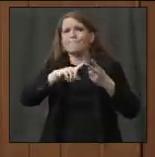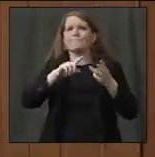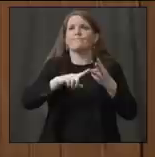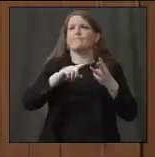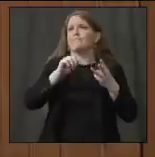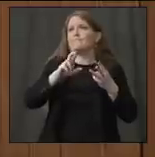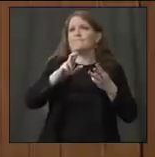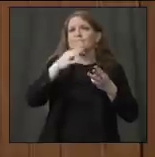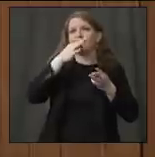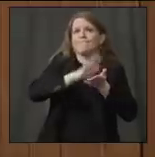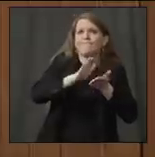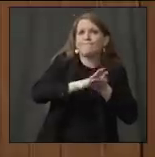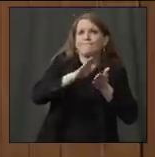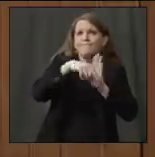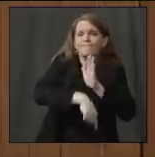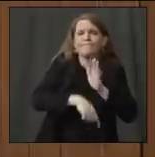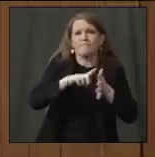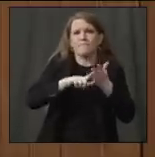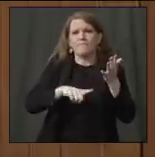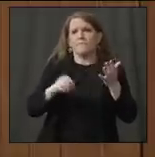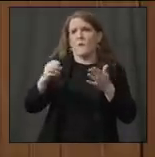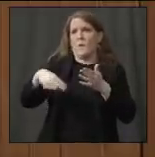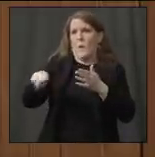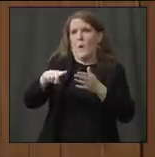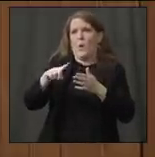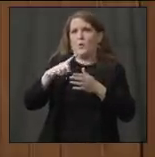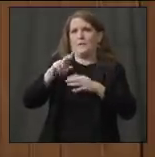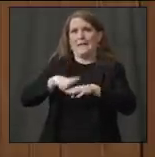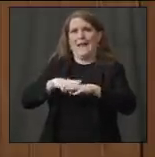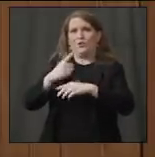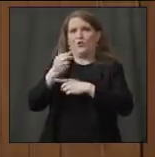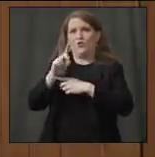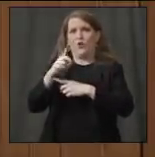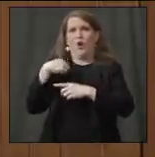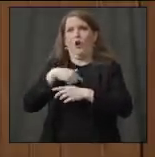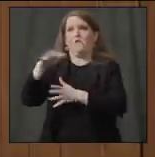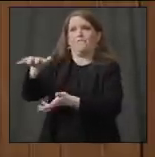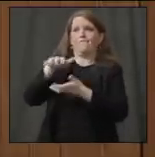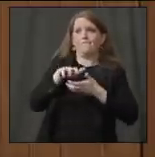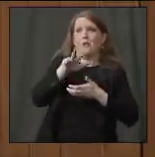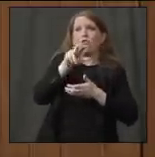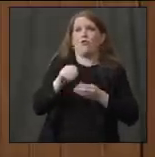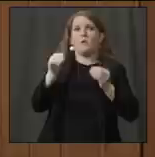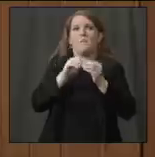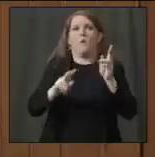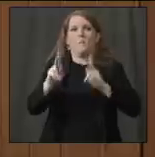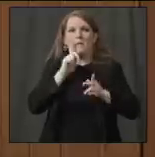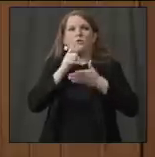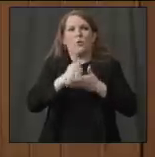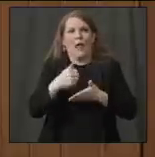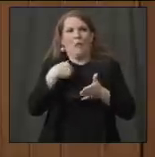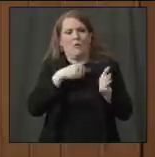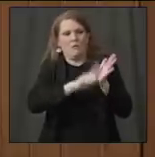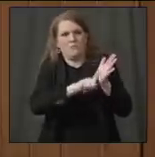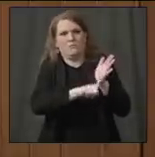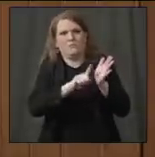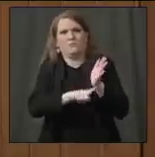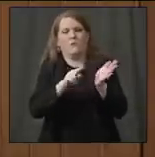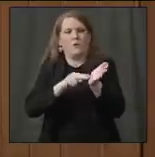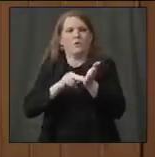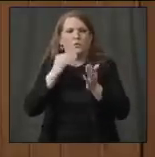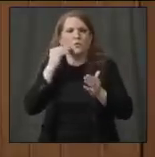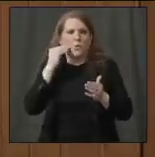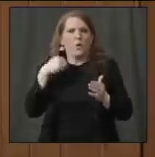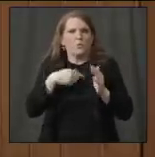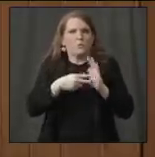are going to be complementing that work so that we can do even more detailed reviews and potentially more frequently. So we've got a lot of people pulling